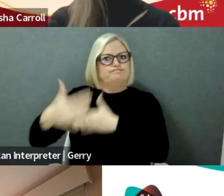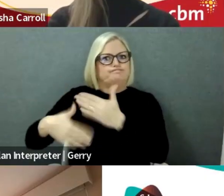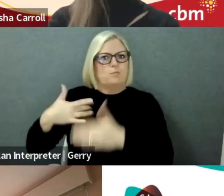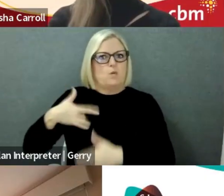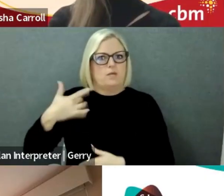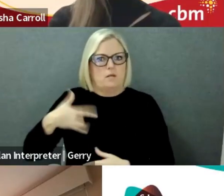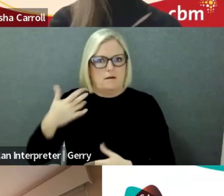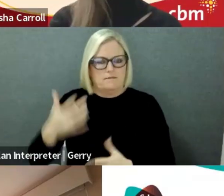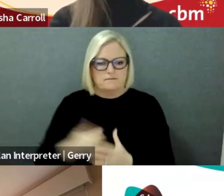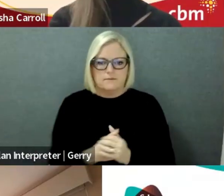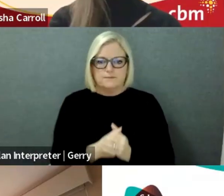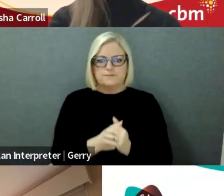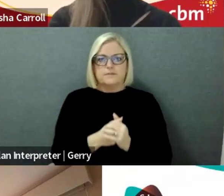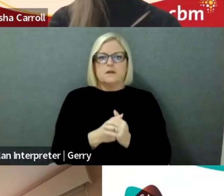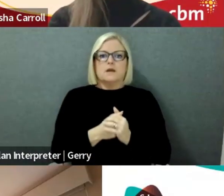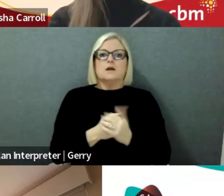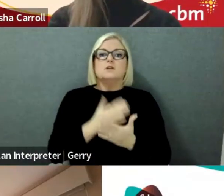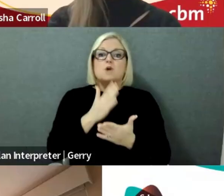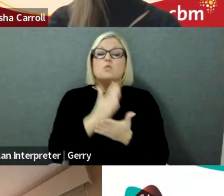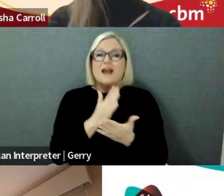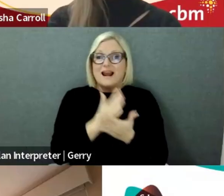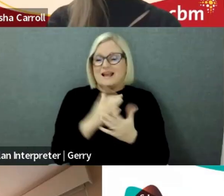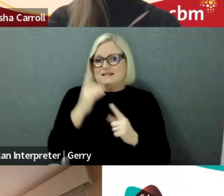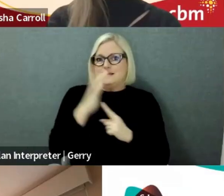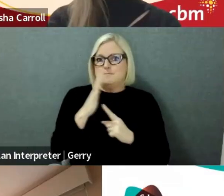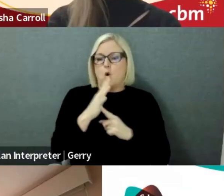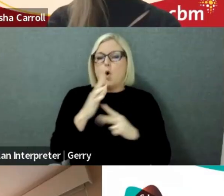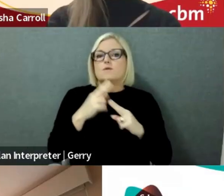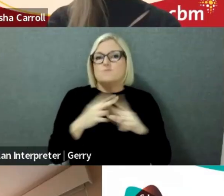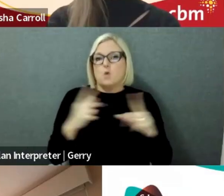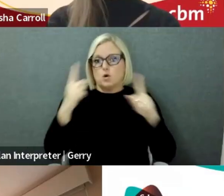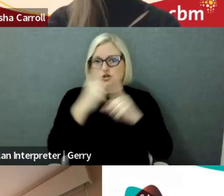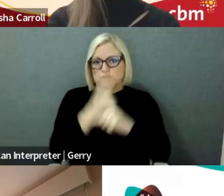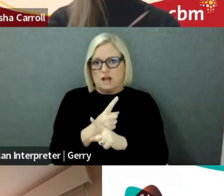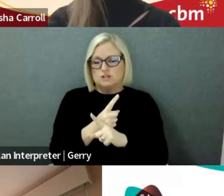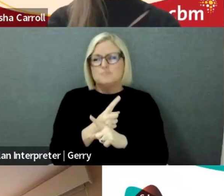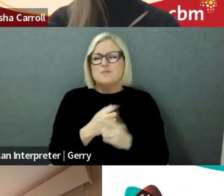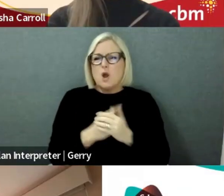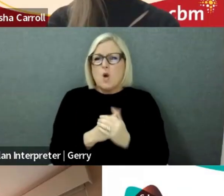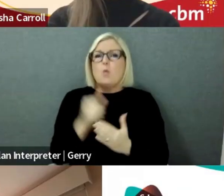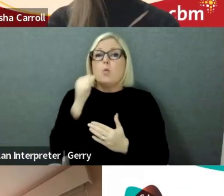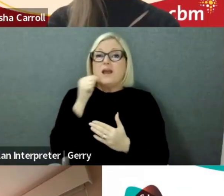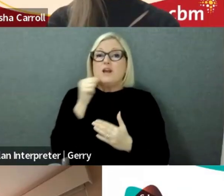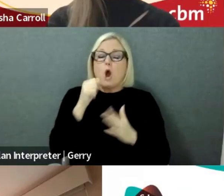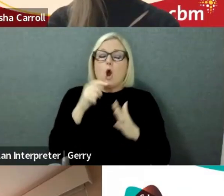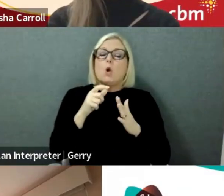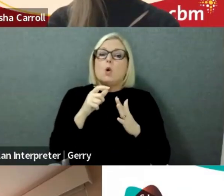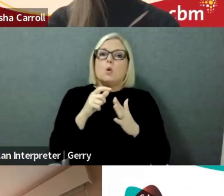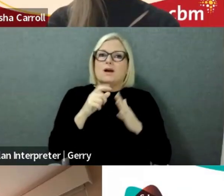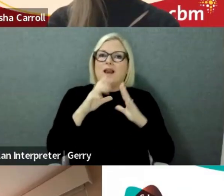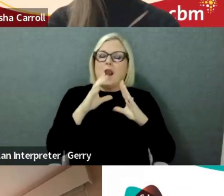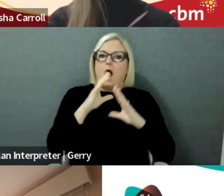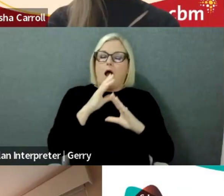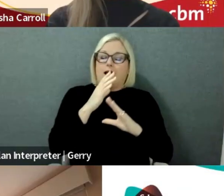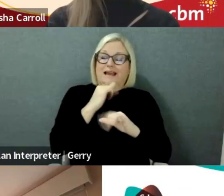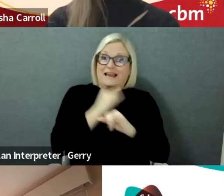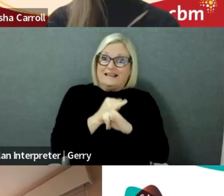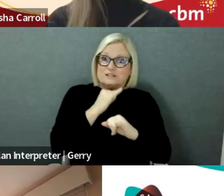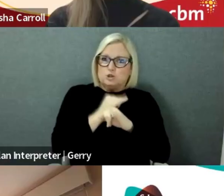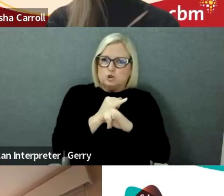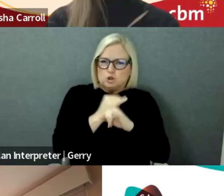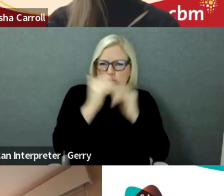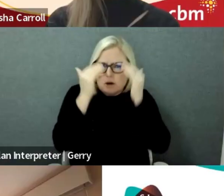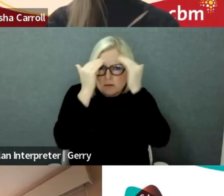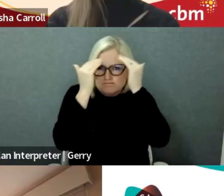development partner and a catalyst for change. We recognise that deinstitutionalisation is complex and it requires sustained